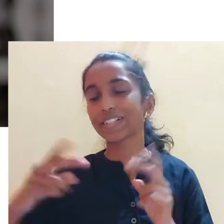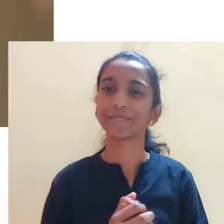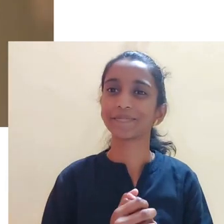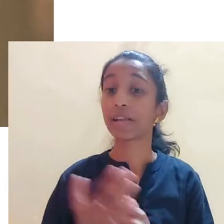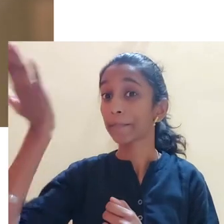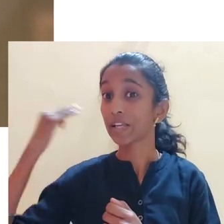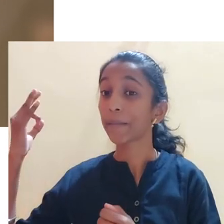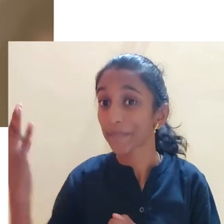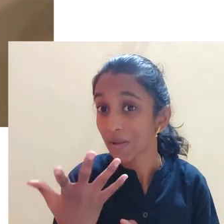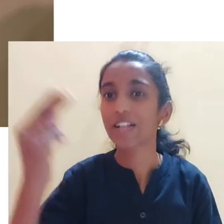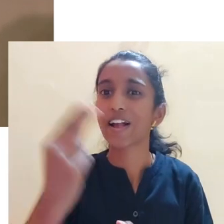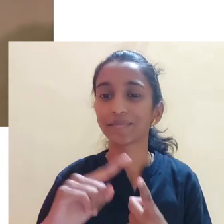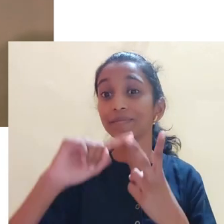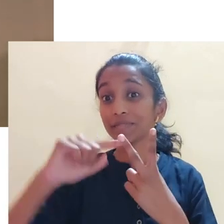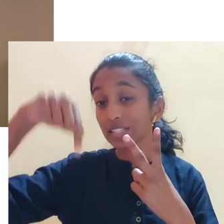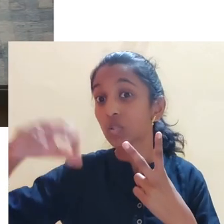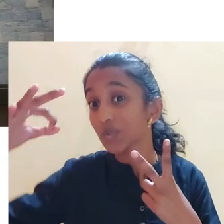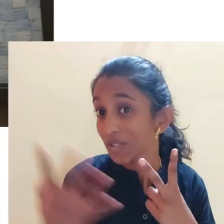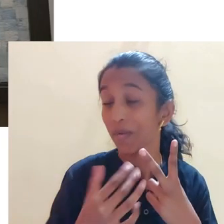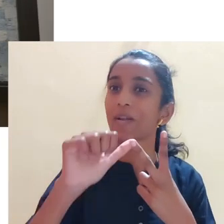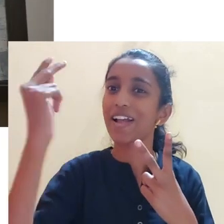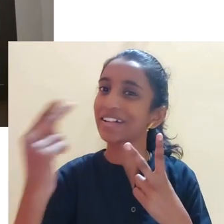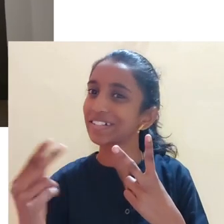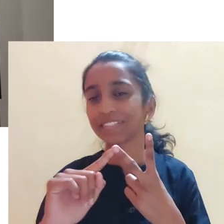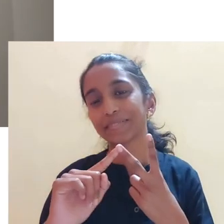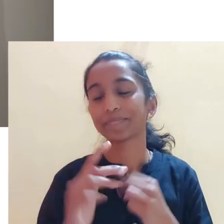disciplines: pre-modern art, modern and